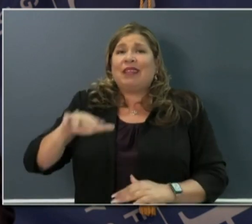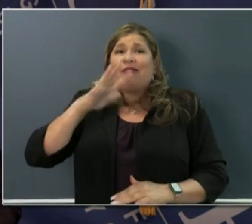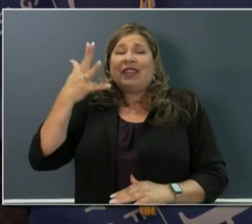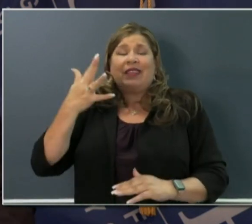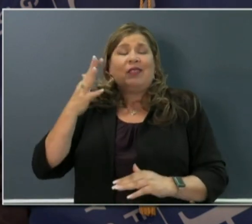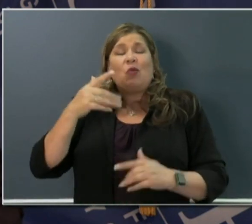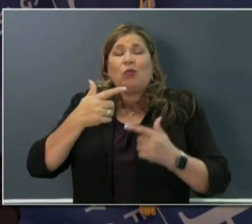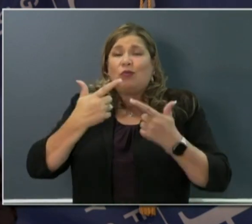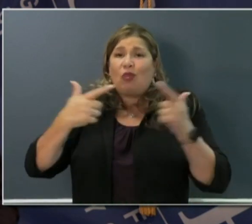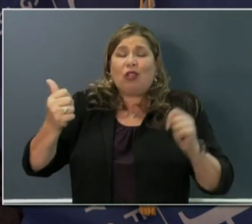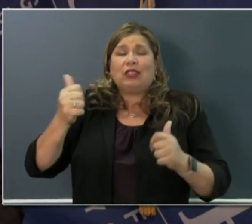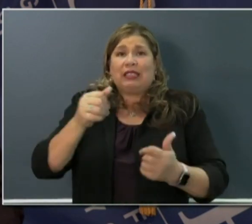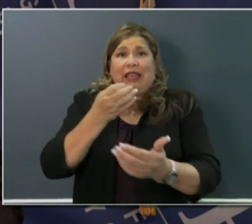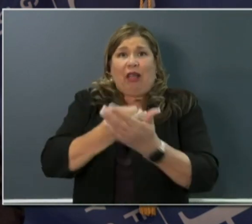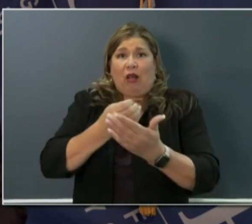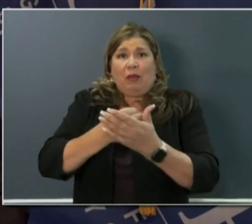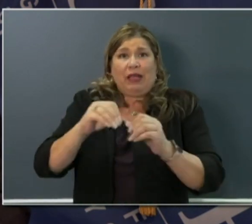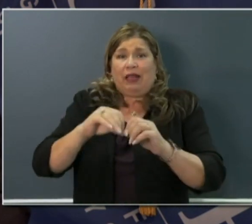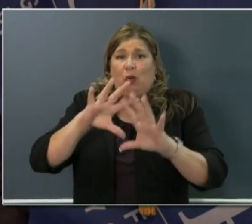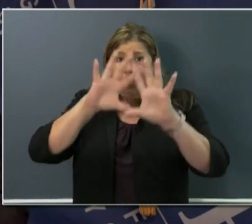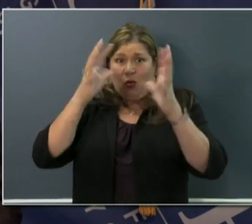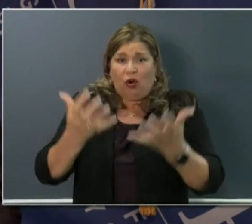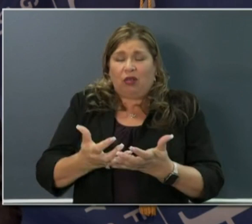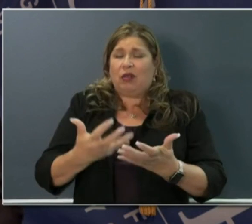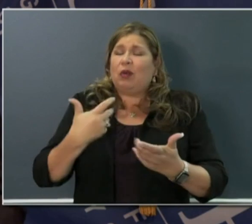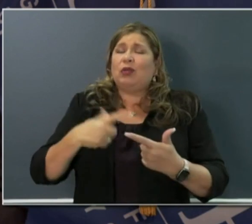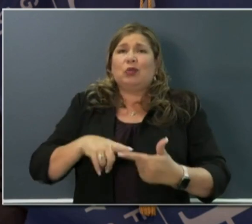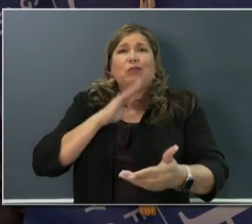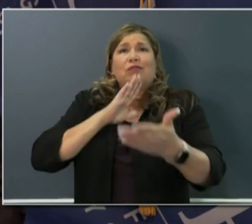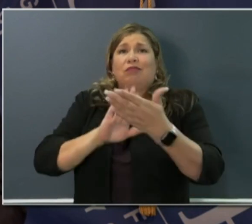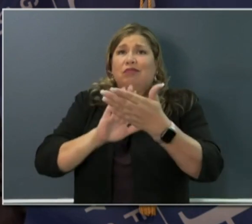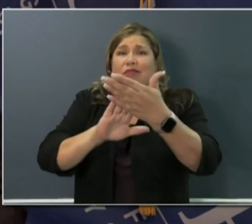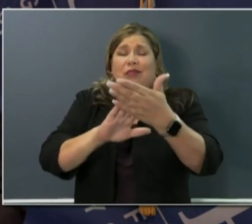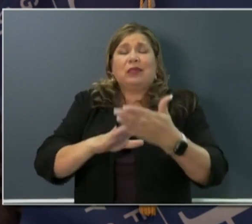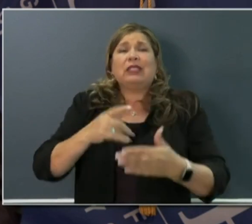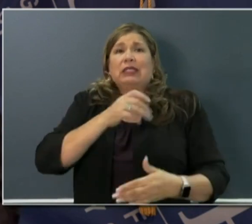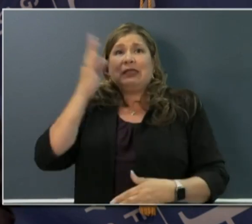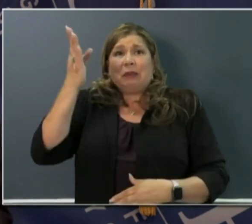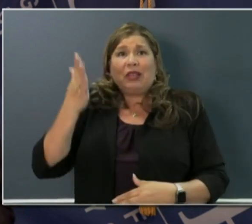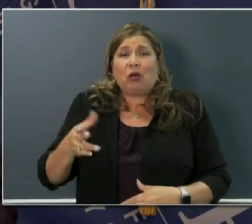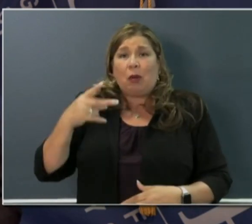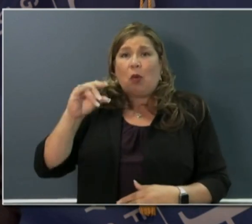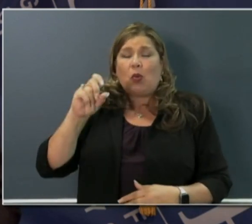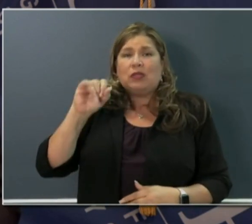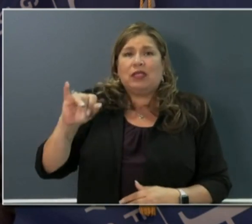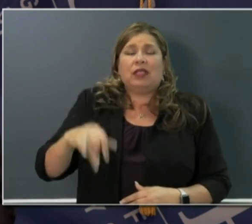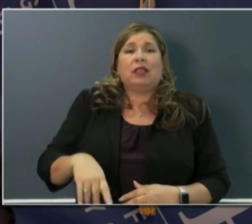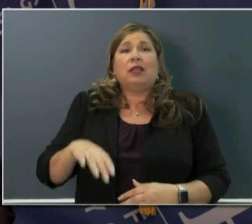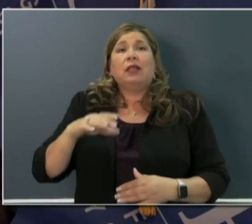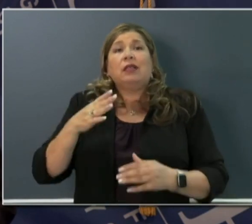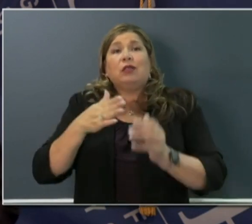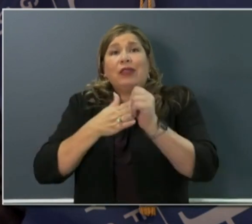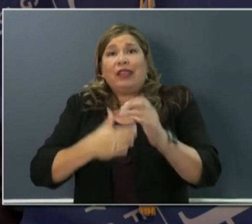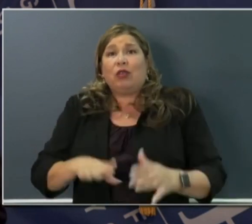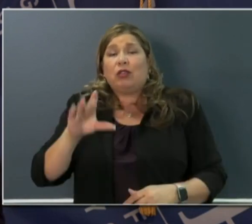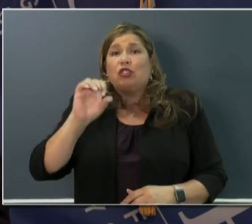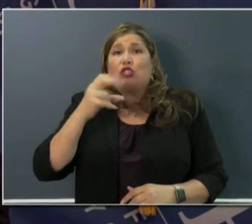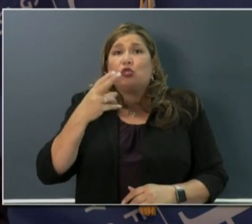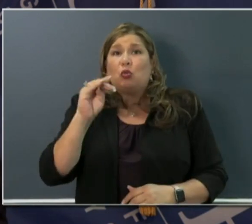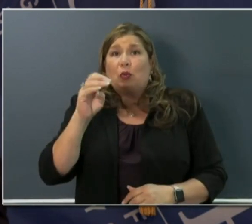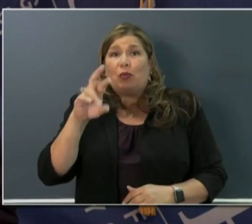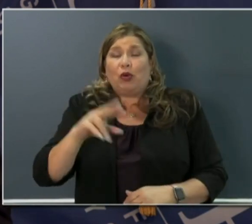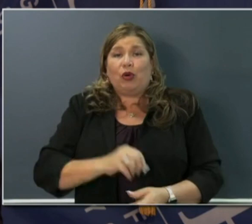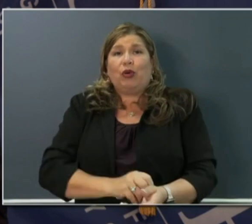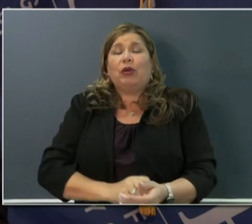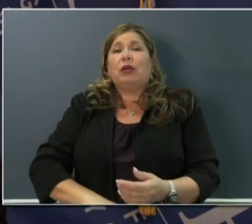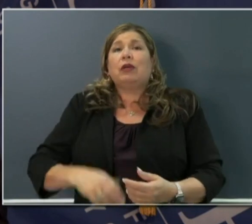me applaud the speaker, applaud Senator Schumer, applaud the Democratic leadership and the compromise that was advanced